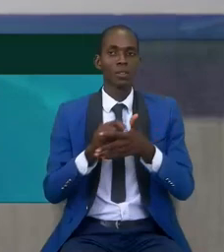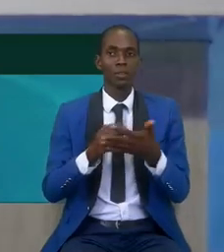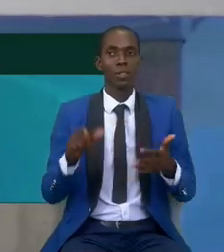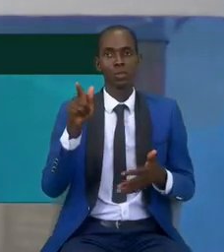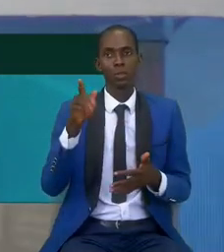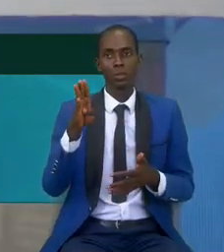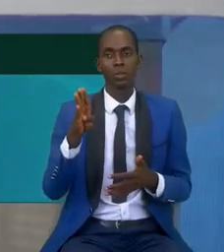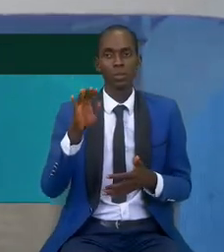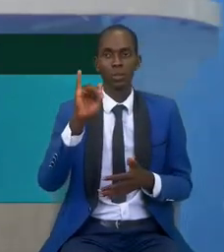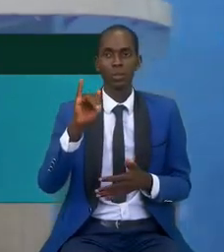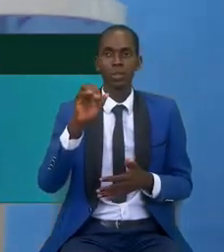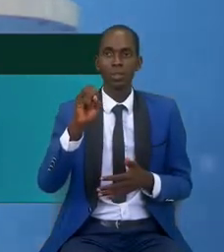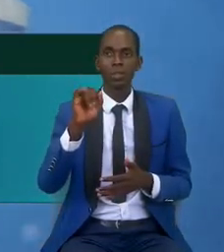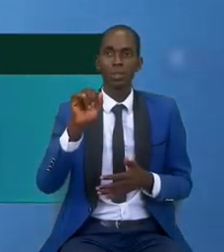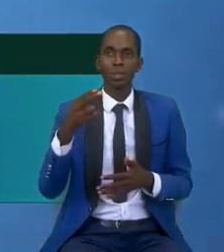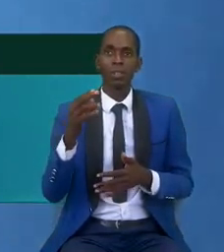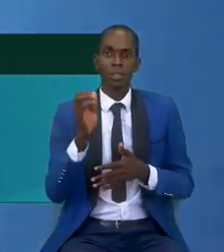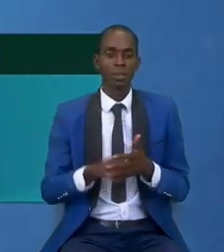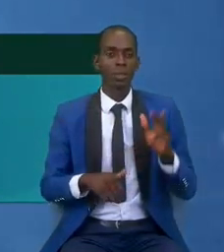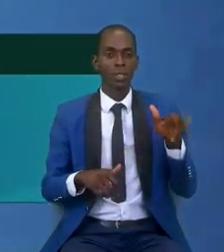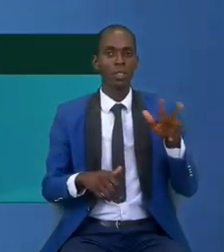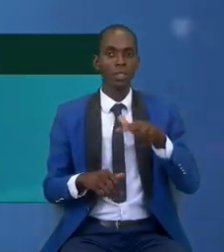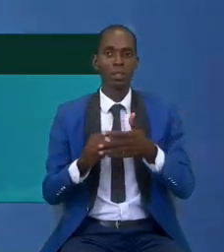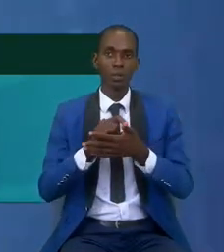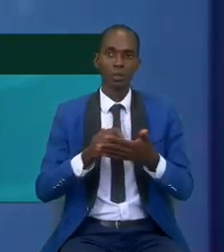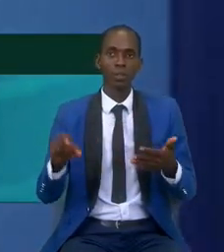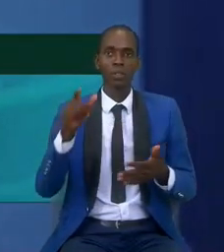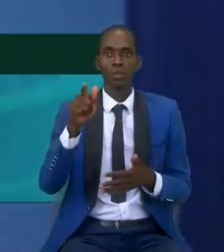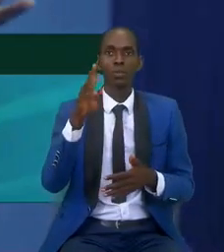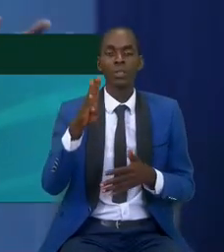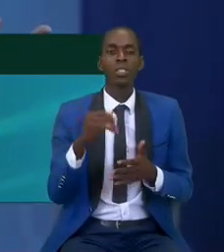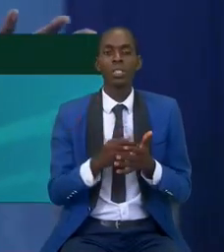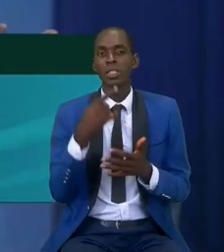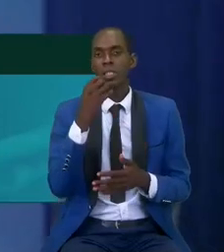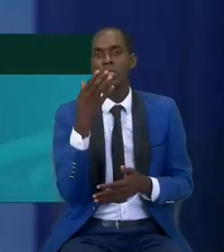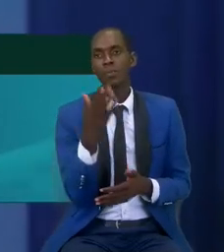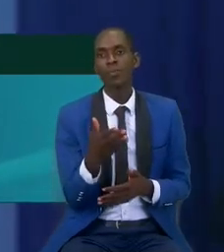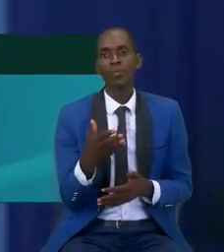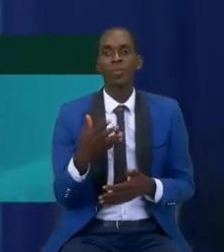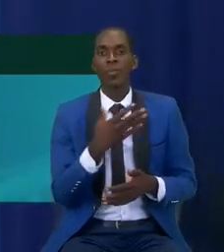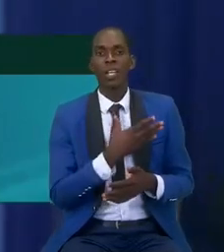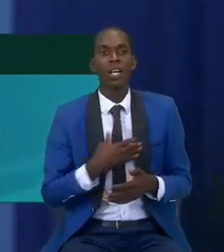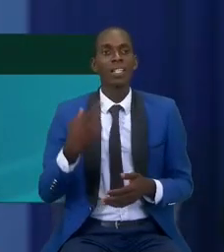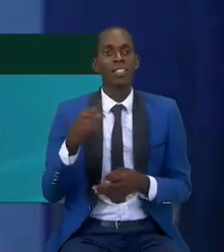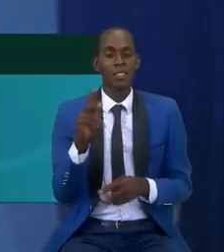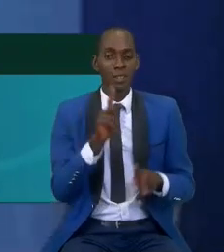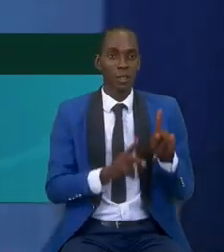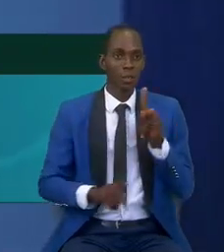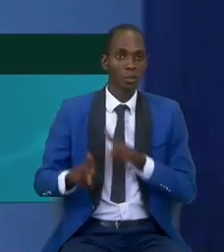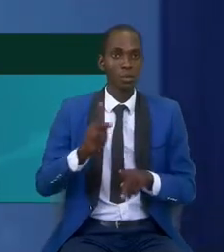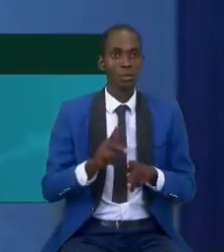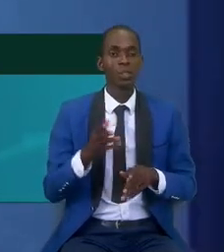246 and inhabitants shall not say I am sick you see it